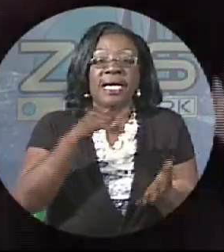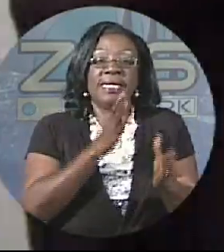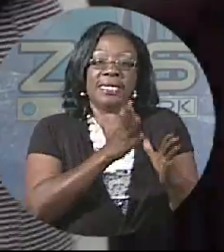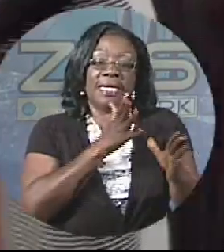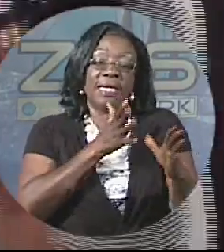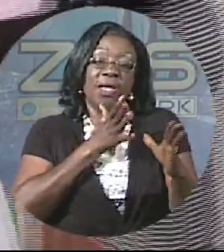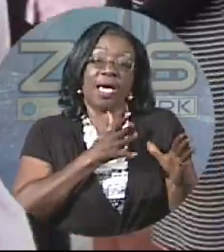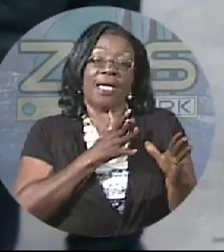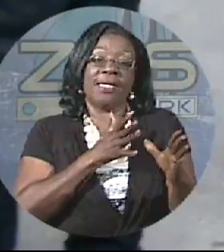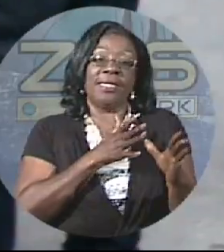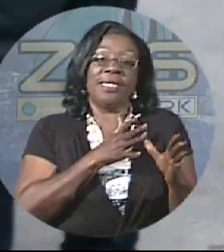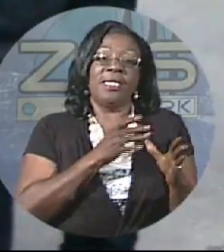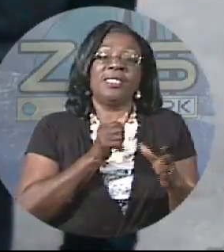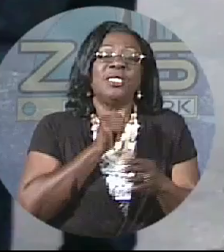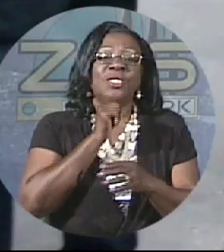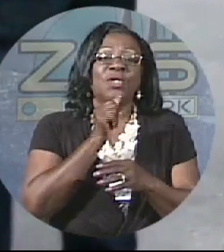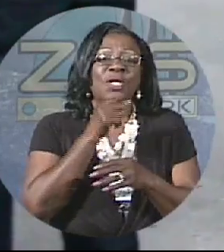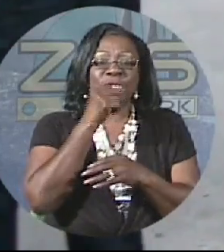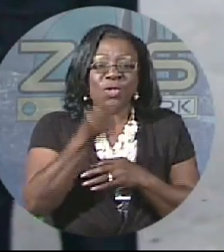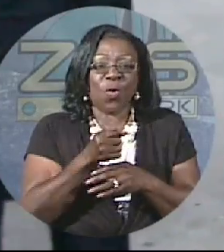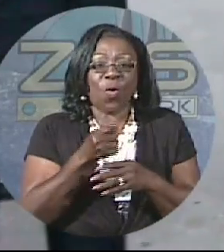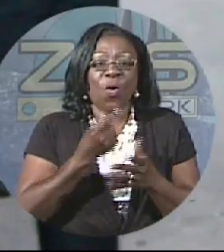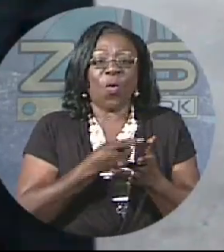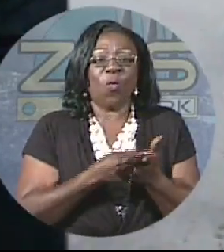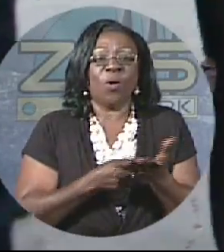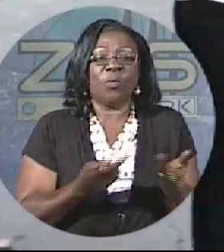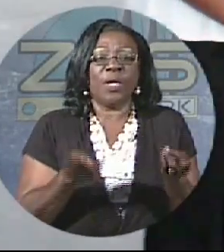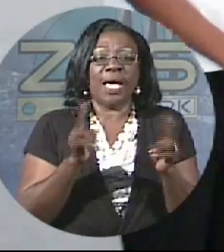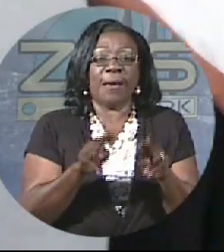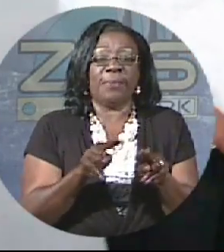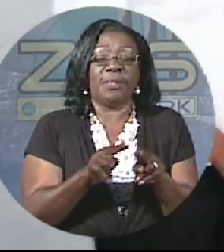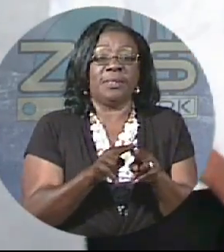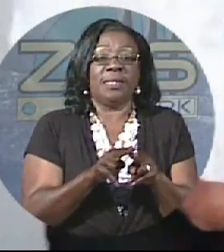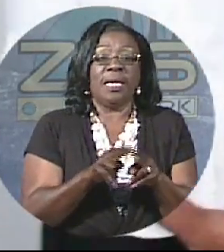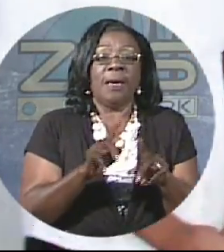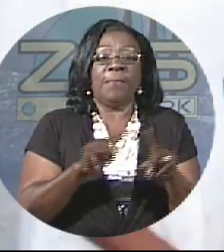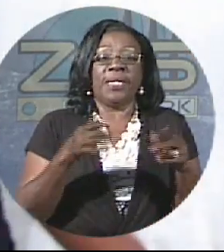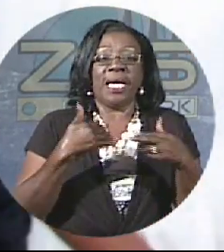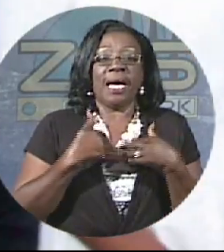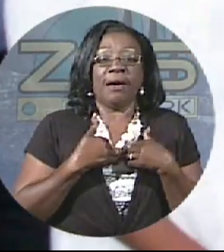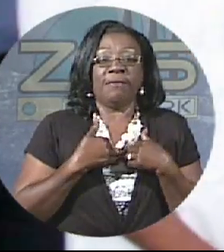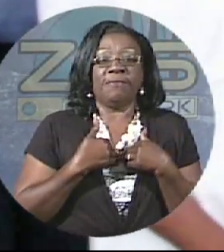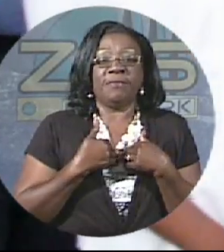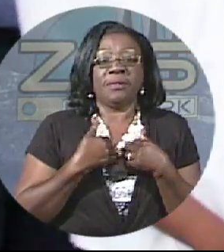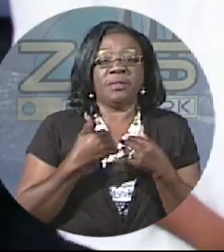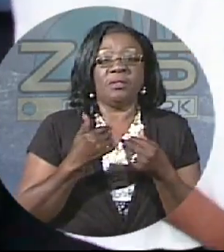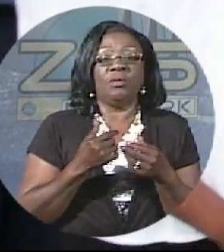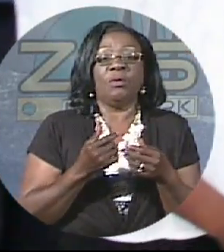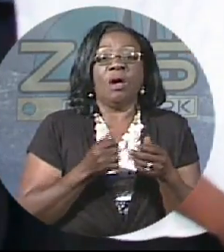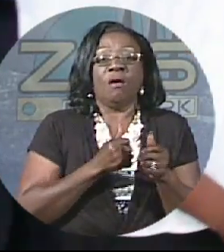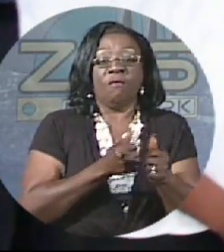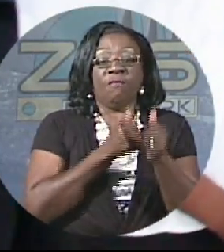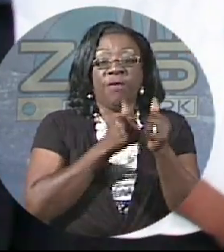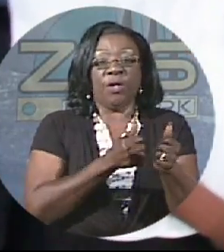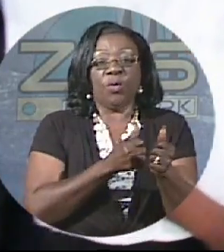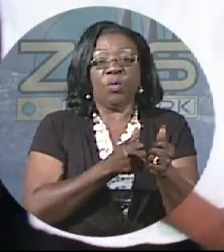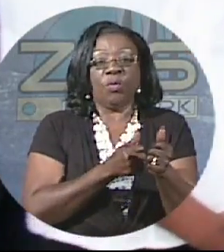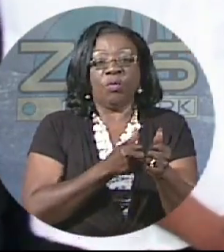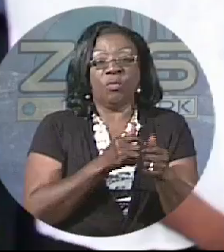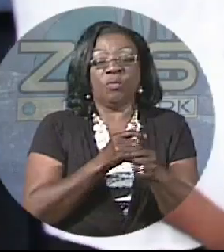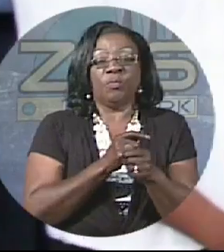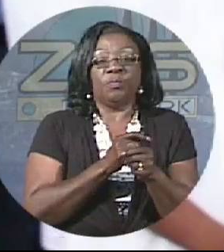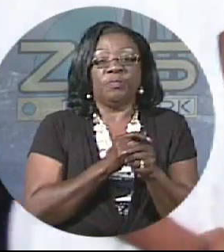fellow recruits, I'm not sure what my introduction will entail, but I've packed an open mind while the trainers